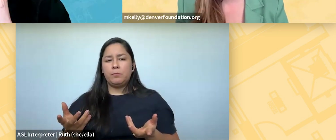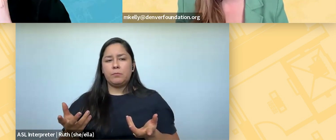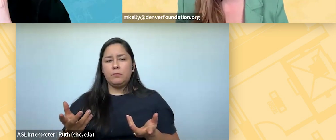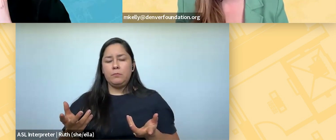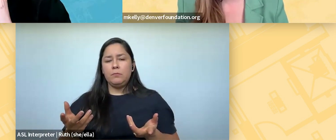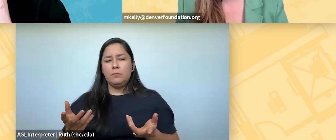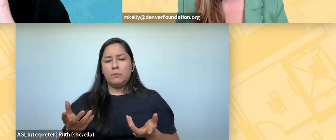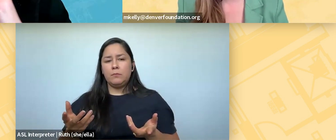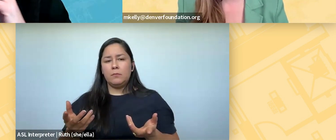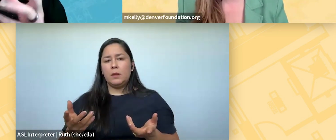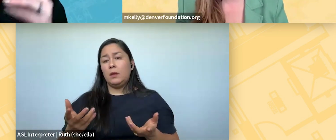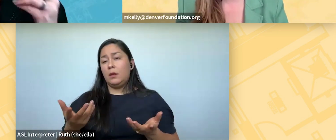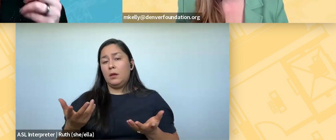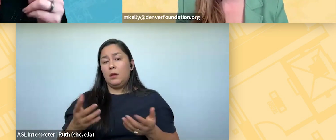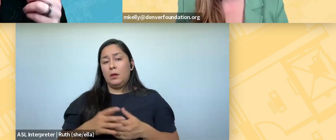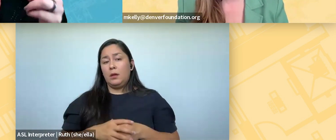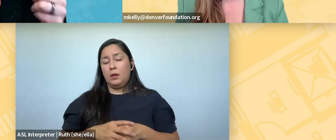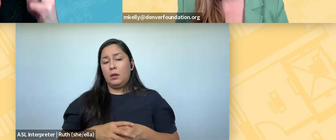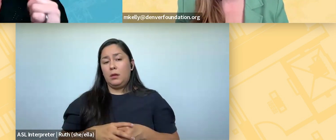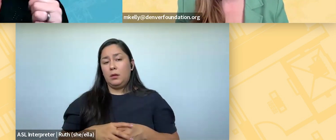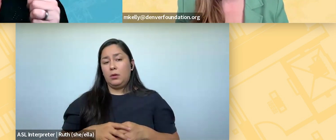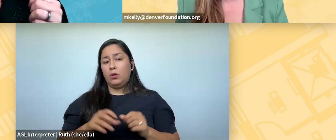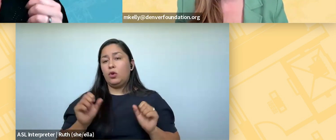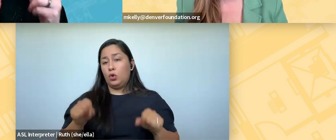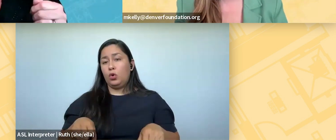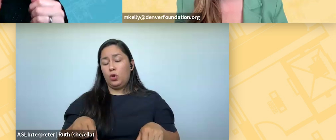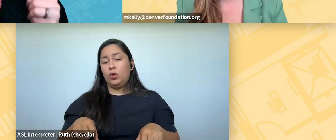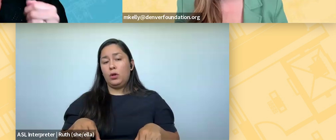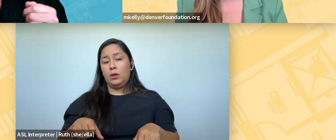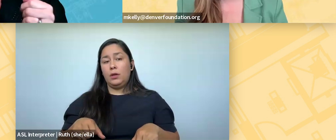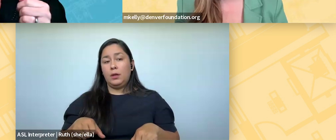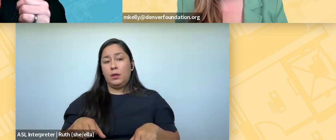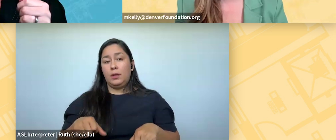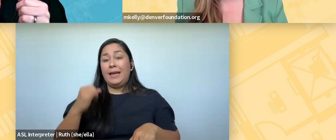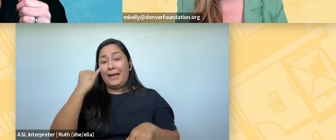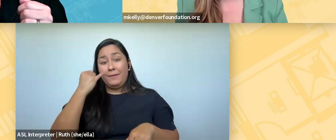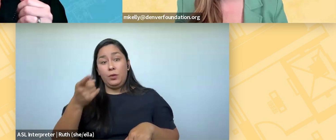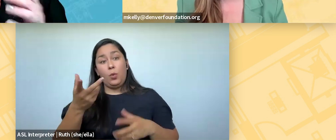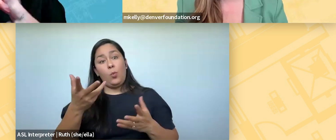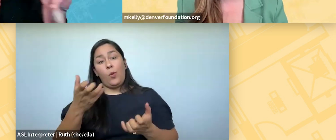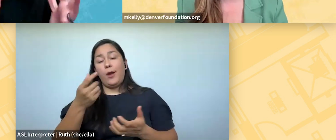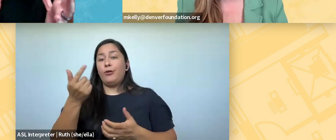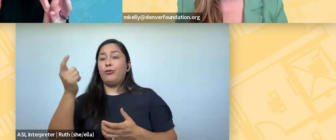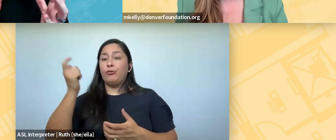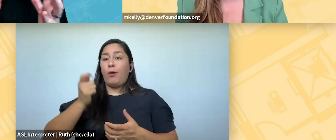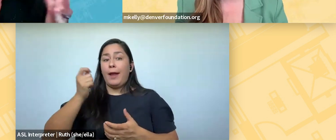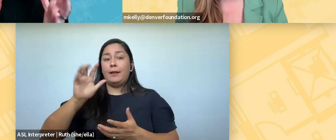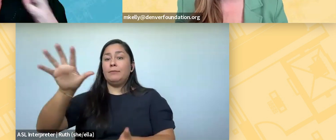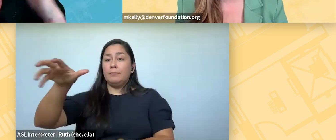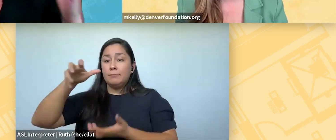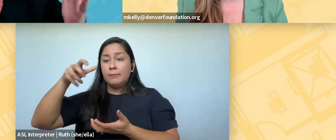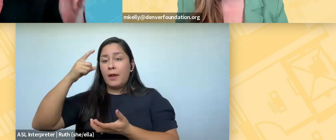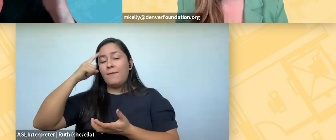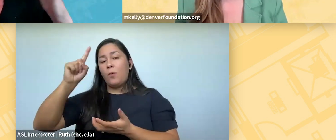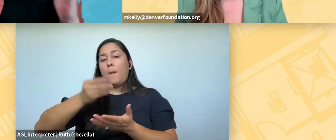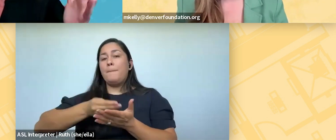our transportation area. If you were talking about us giving you a grant to buy 50 bus passes just to hand out, that wouldn't be the